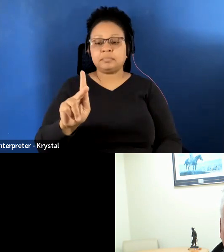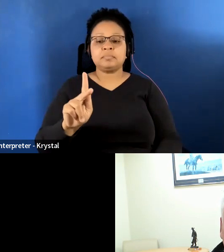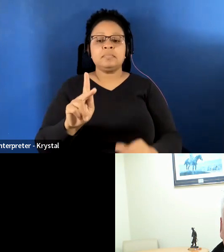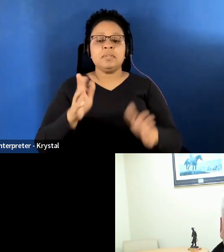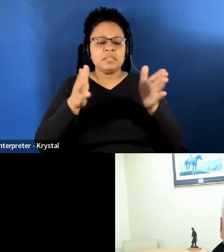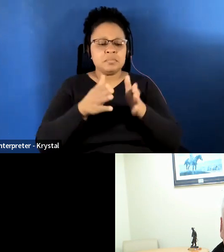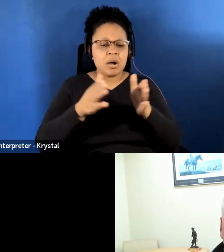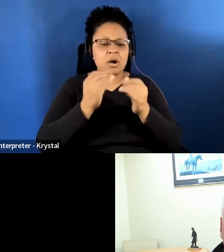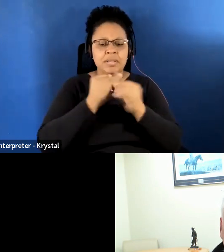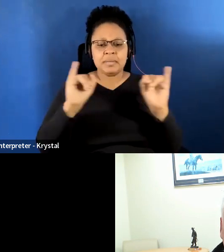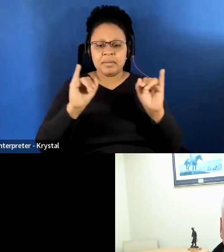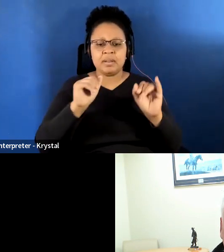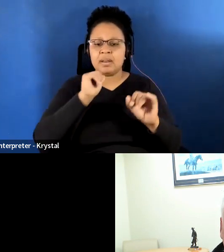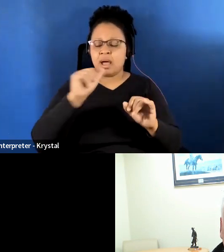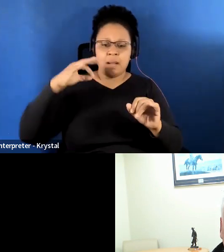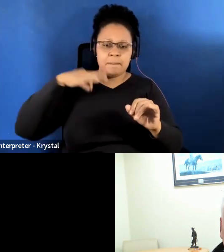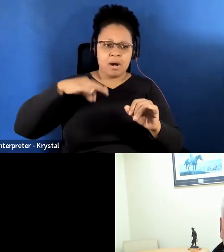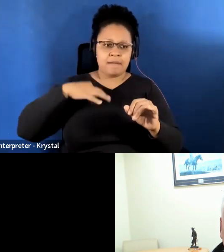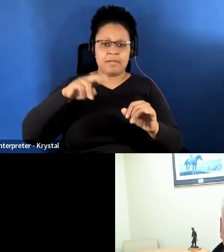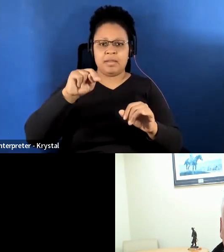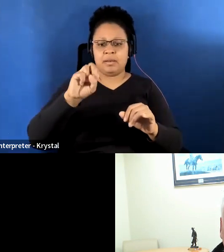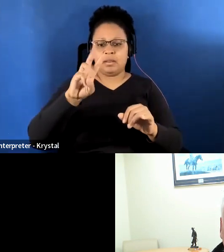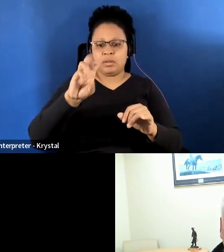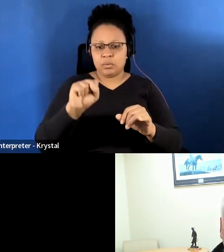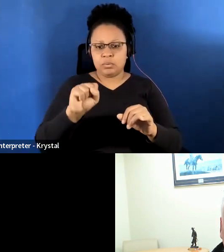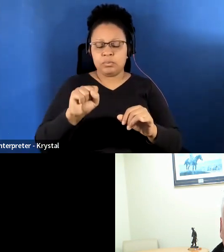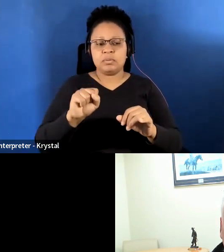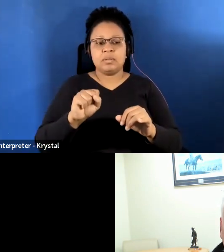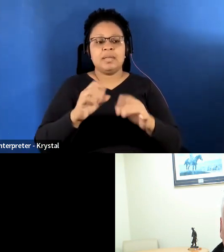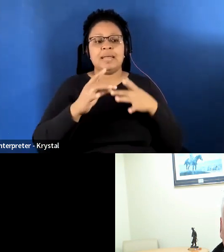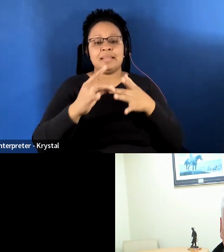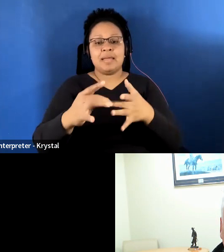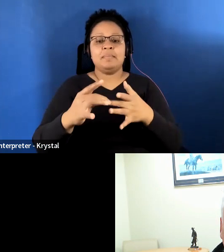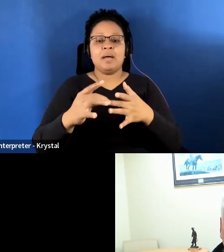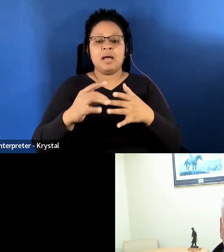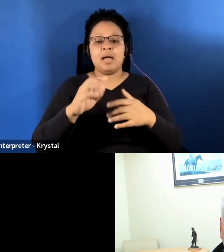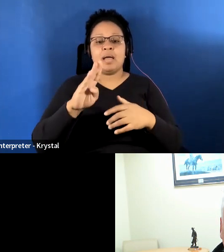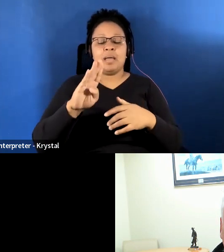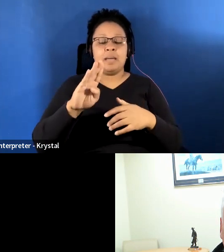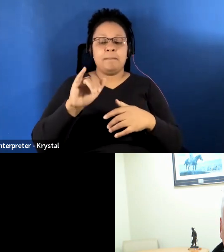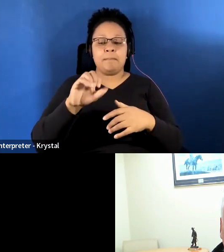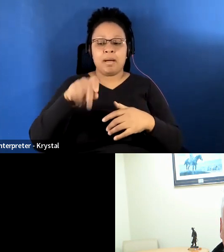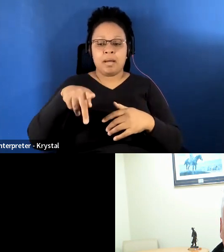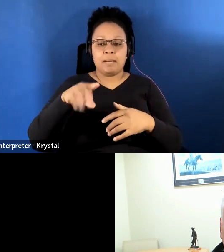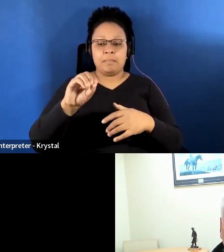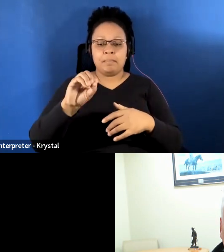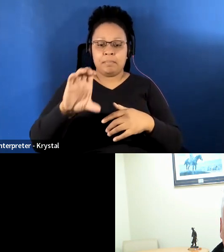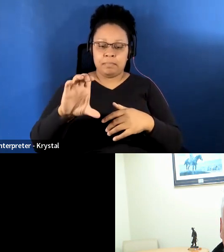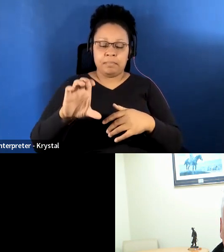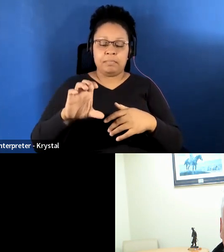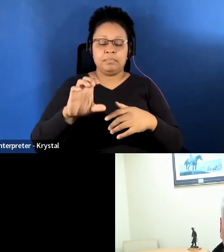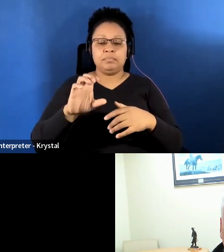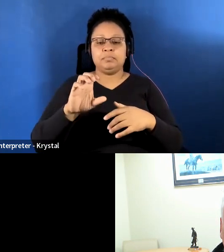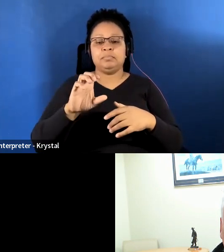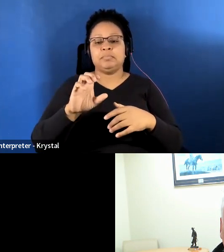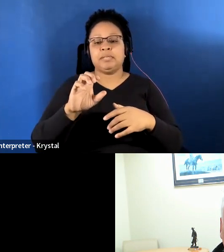independent nonprofit news outlet led by journalists of color. And they report from the ground